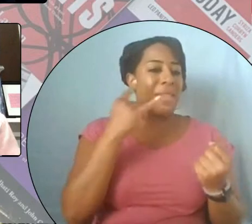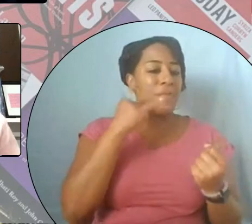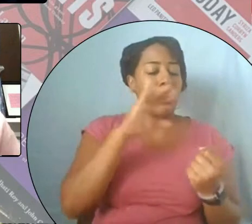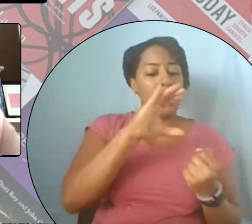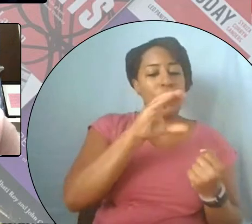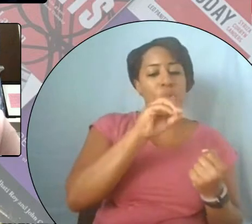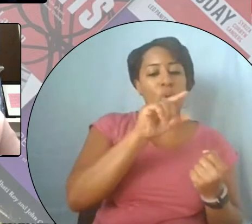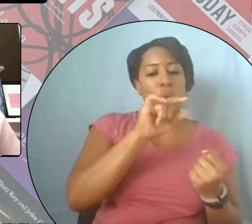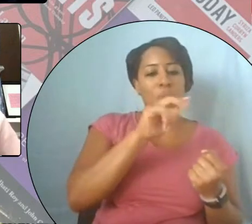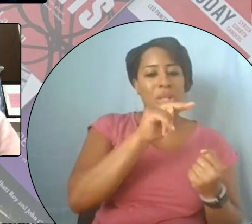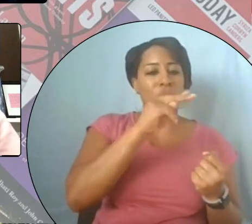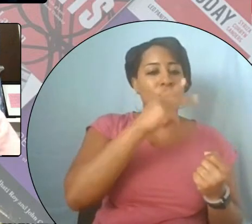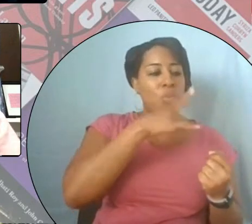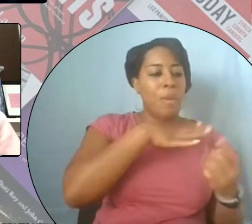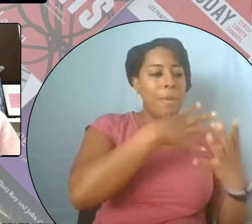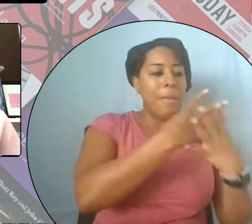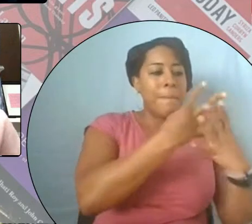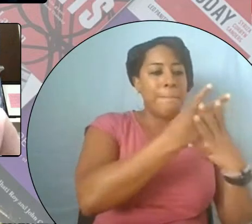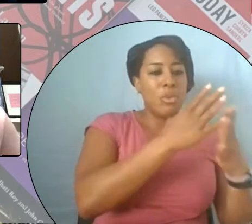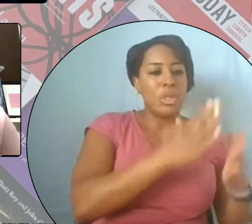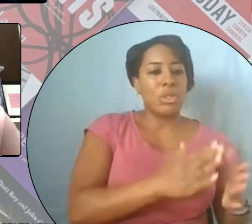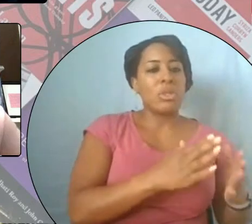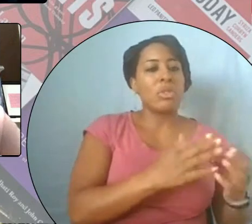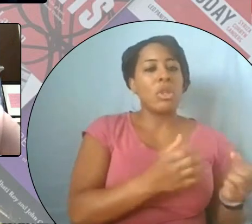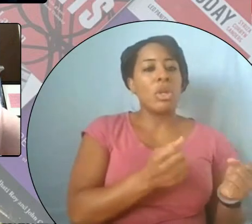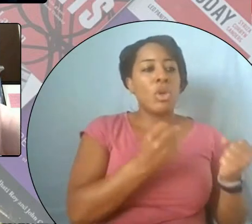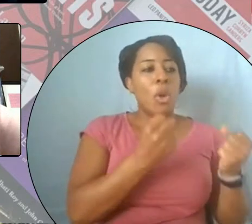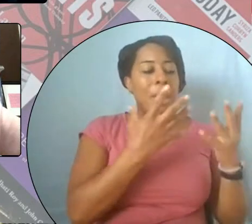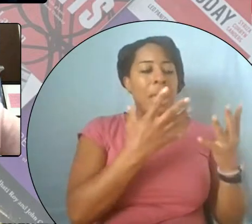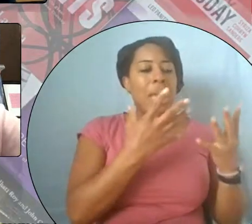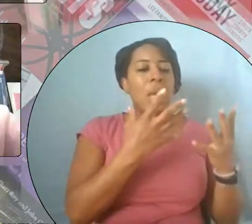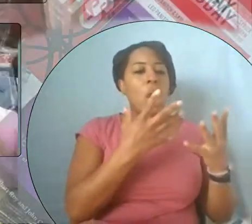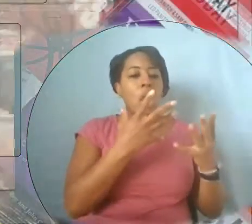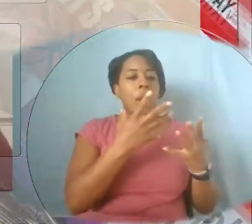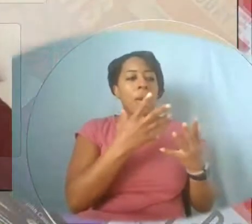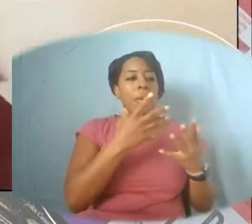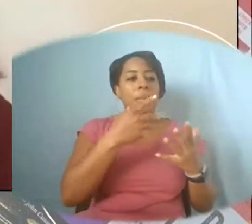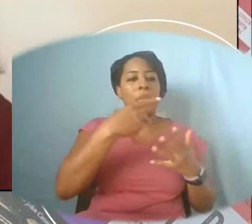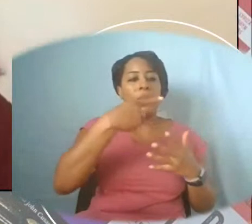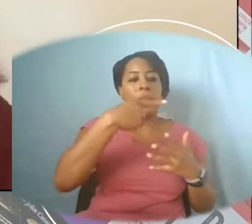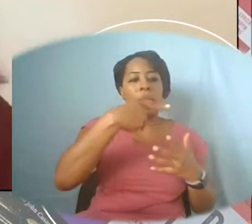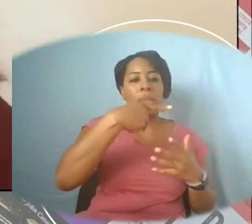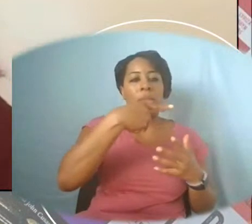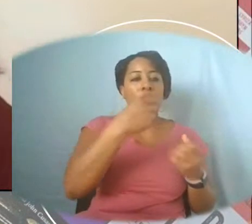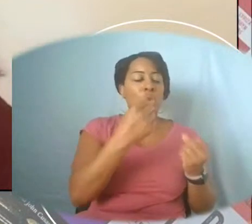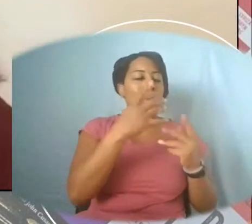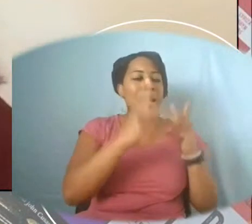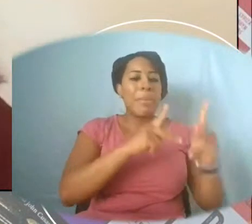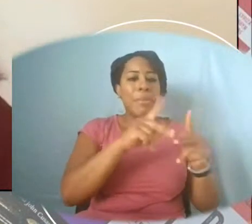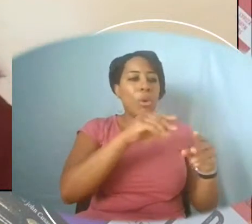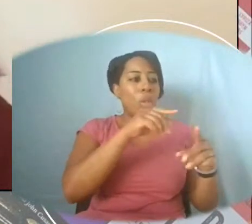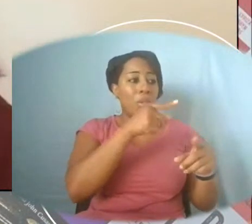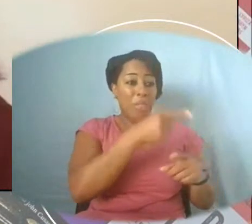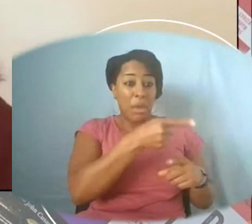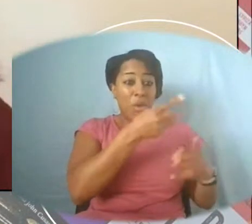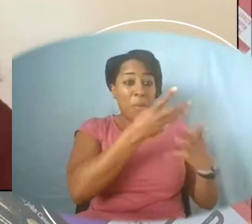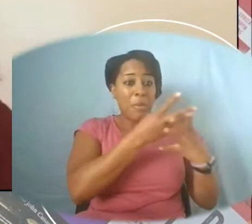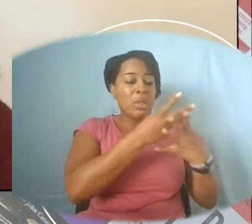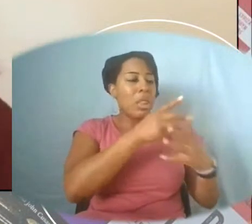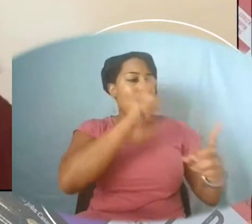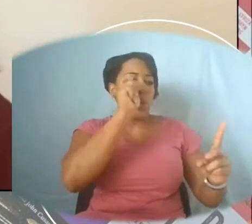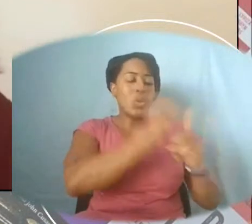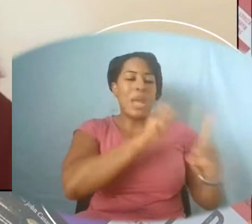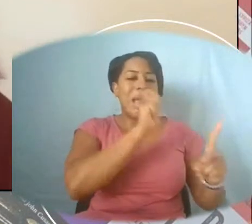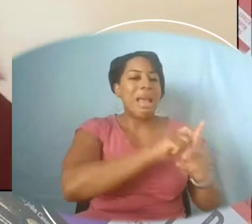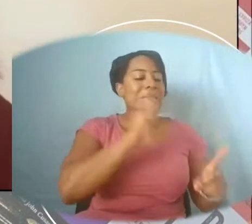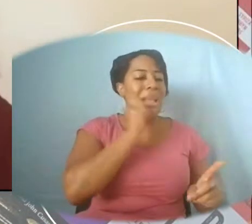so many of our trans individuals inside are harassed on a daily basis. It doesn't matter who they are. It doesn't